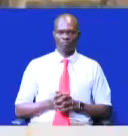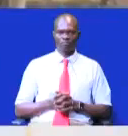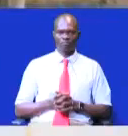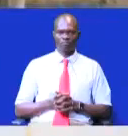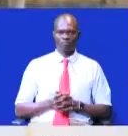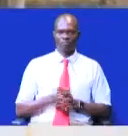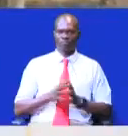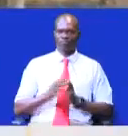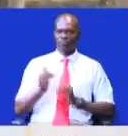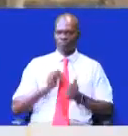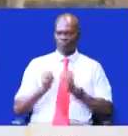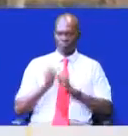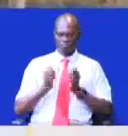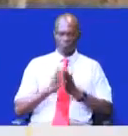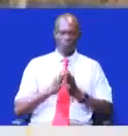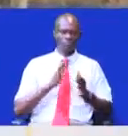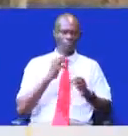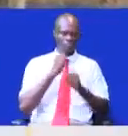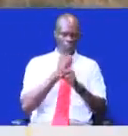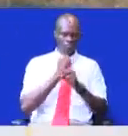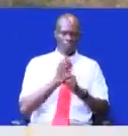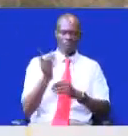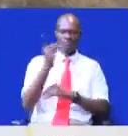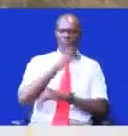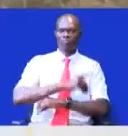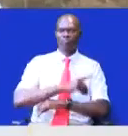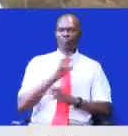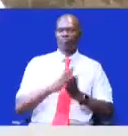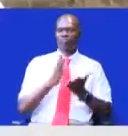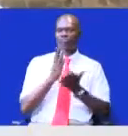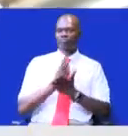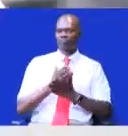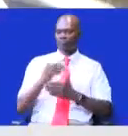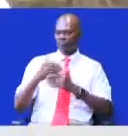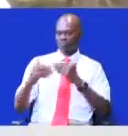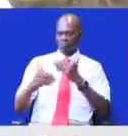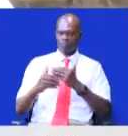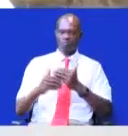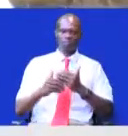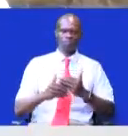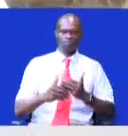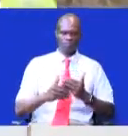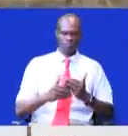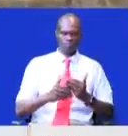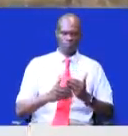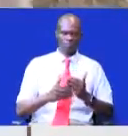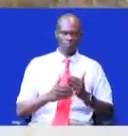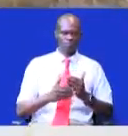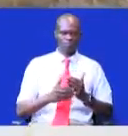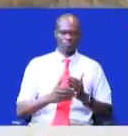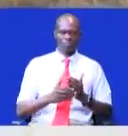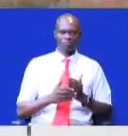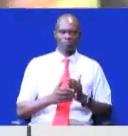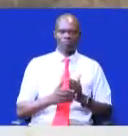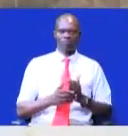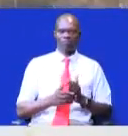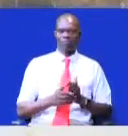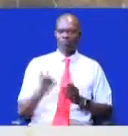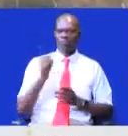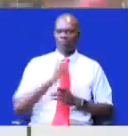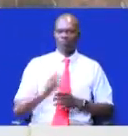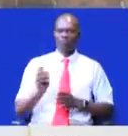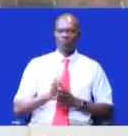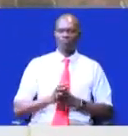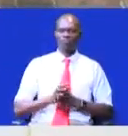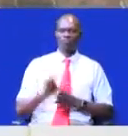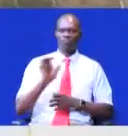The exercise we are conducting today is a build up to the event that we are calling